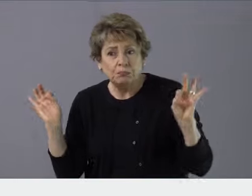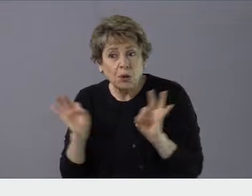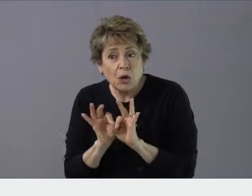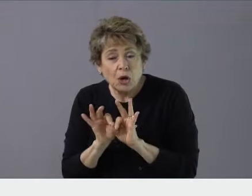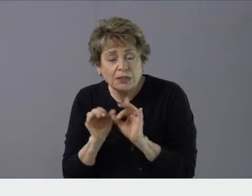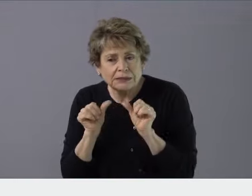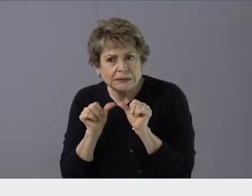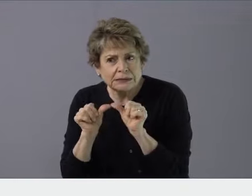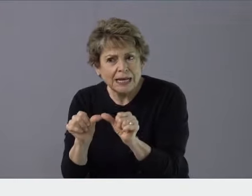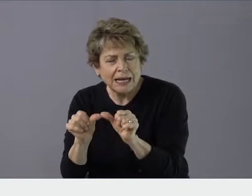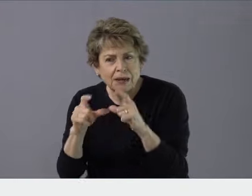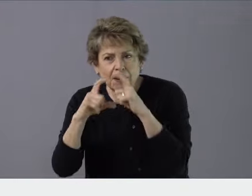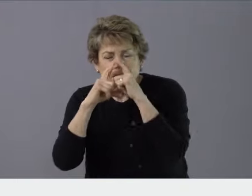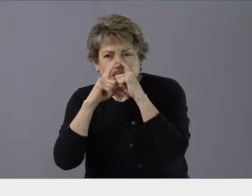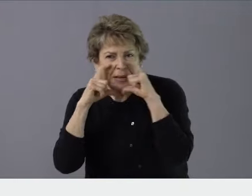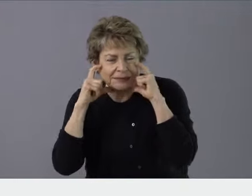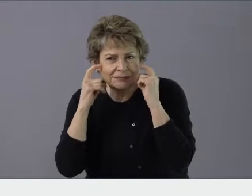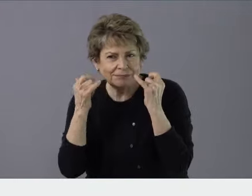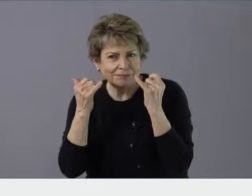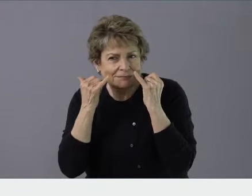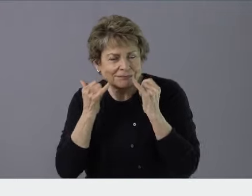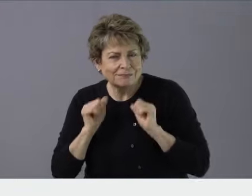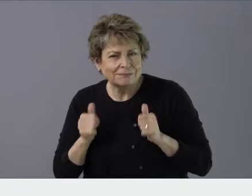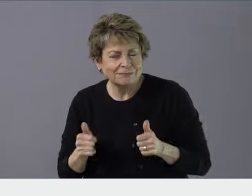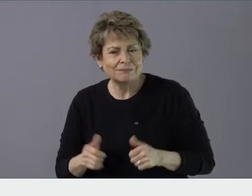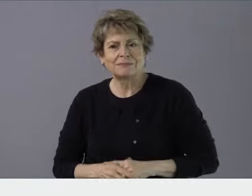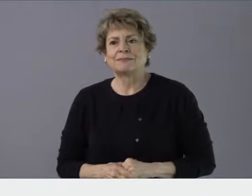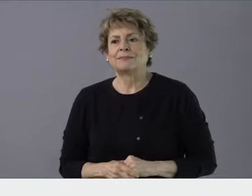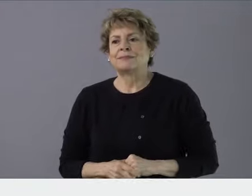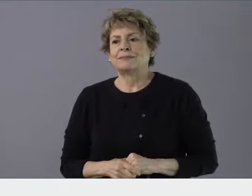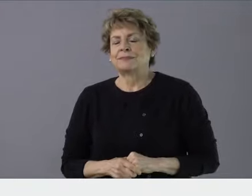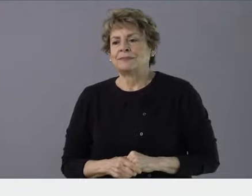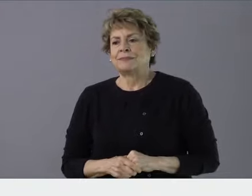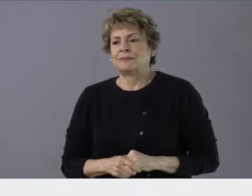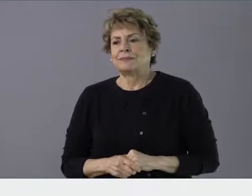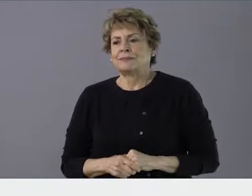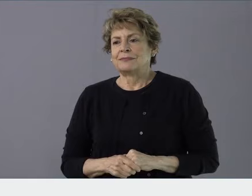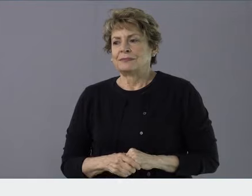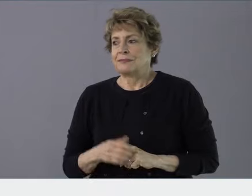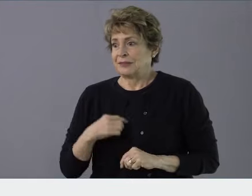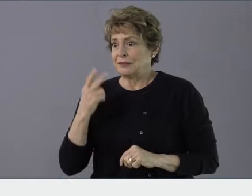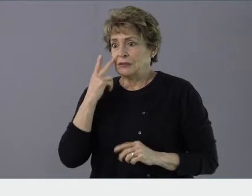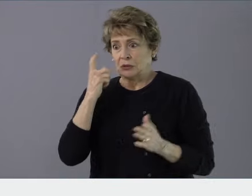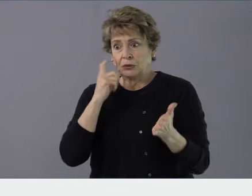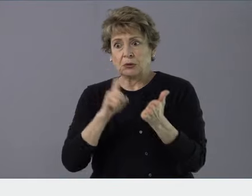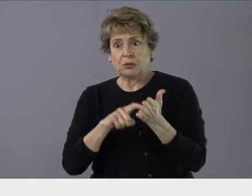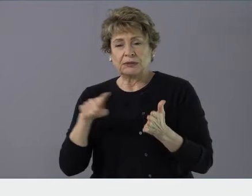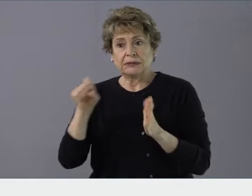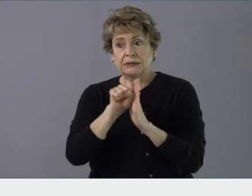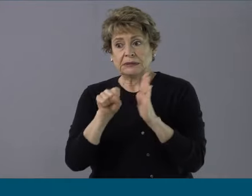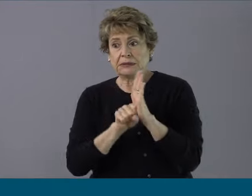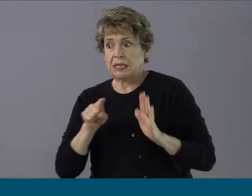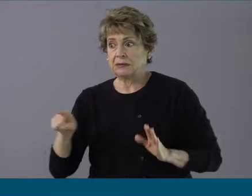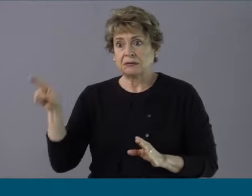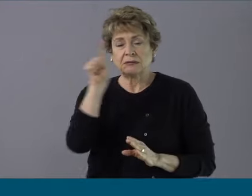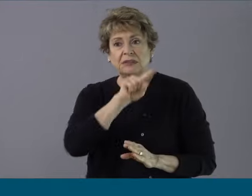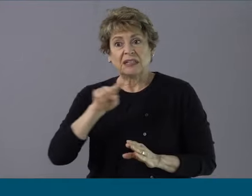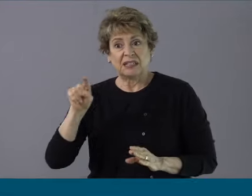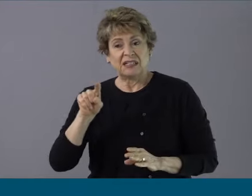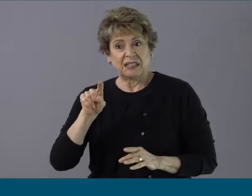like I said, we're seeing nearly 90% of our state that is doing this with wide compliance.